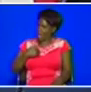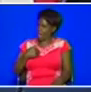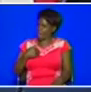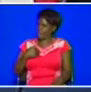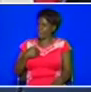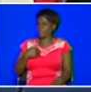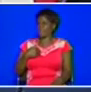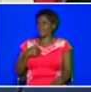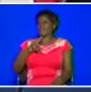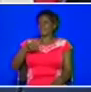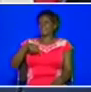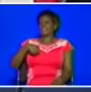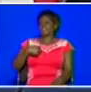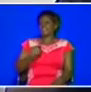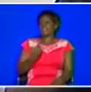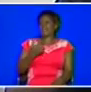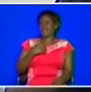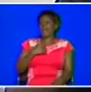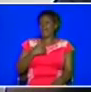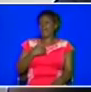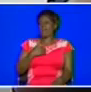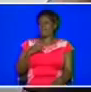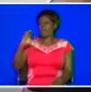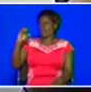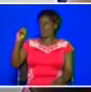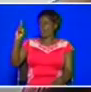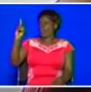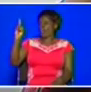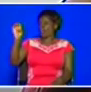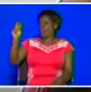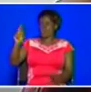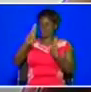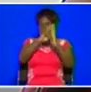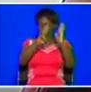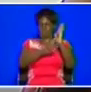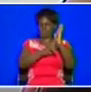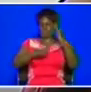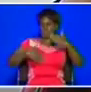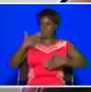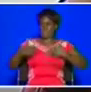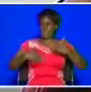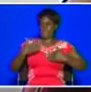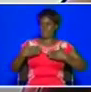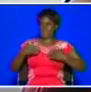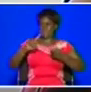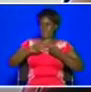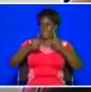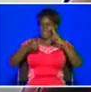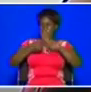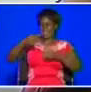that we have a code of conduct. Mm-hmm. And we have set the bar in that code of conduct higher than the law